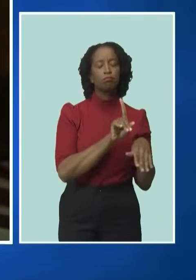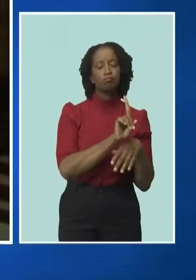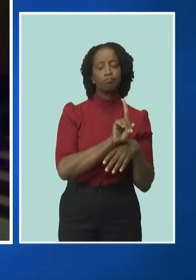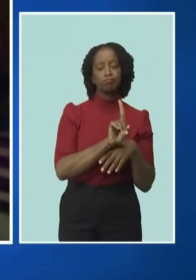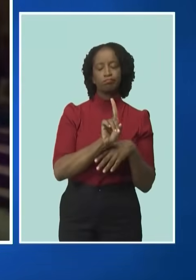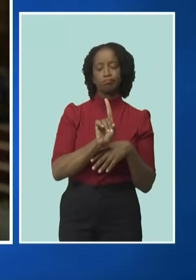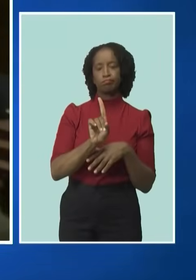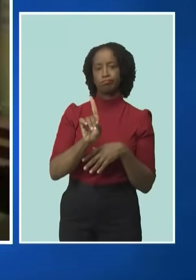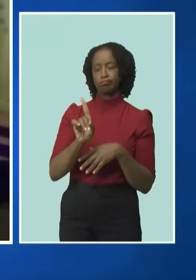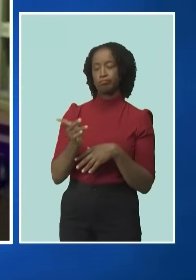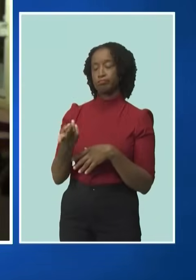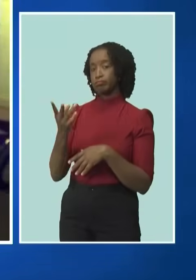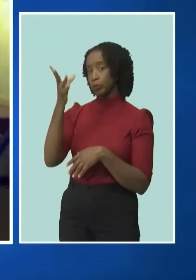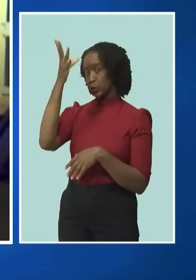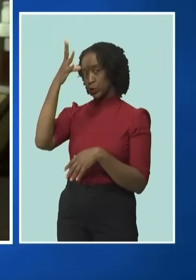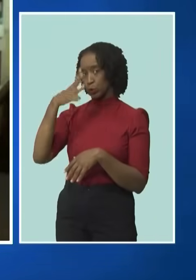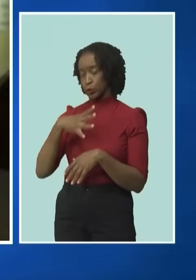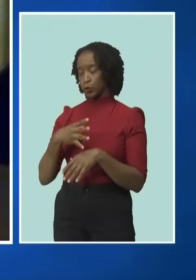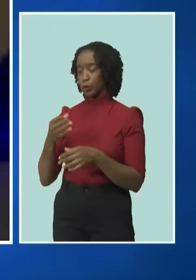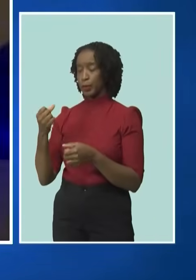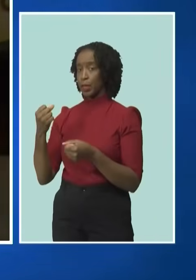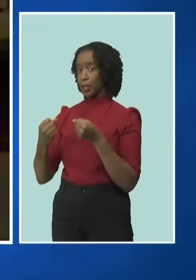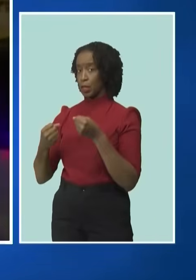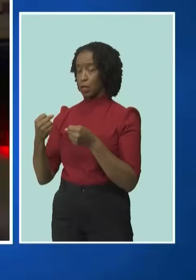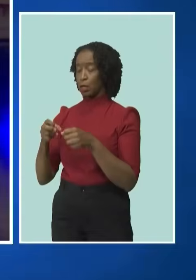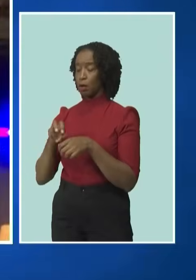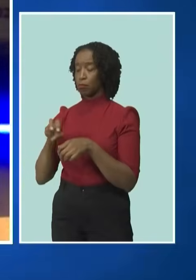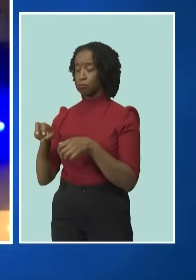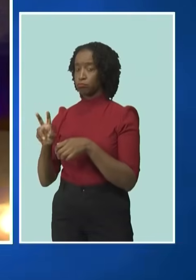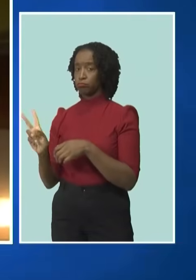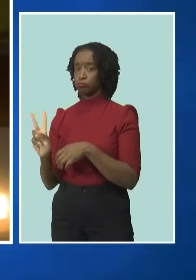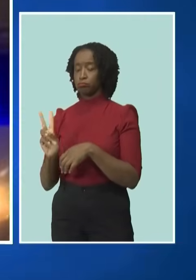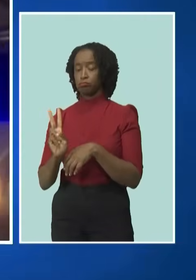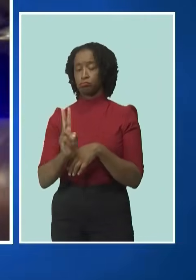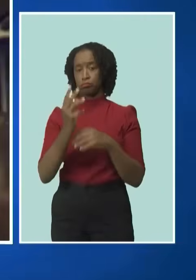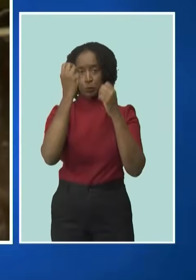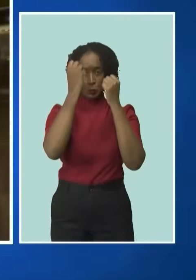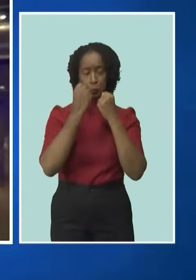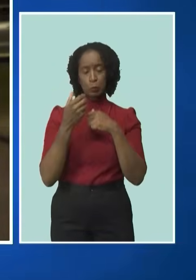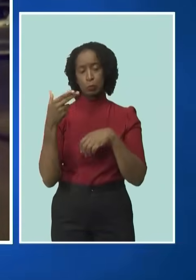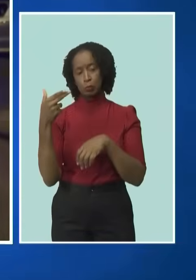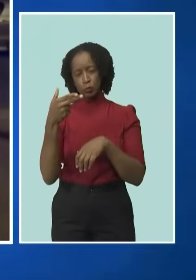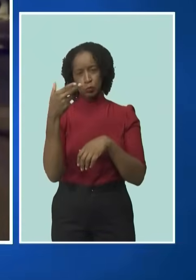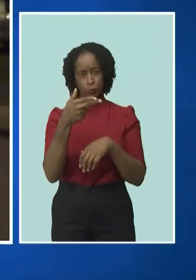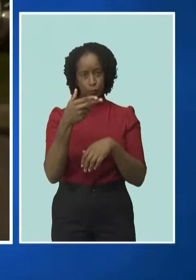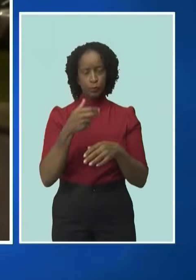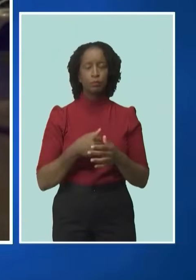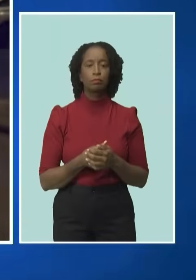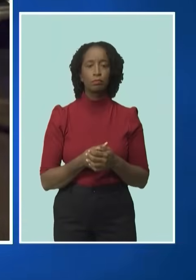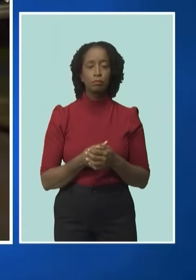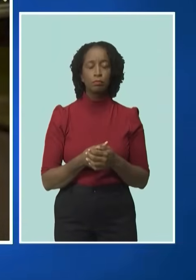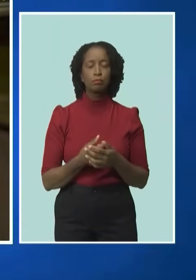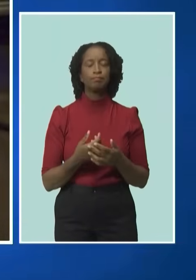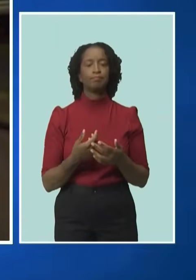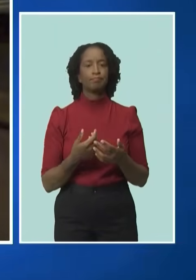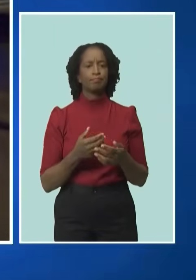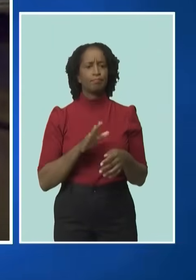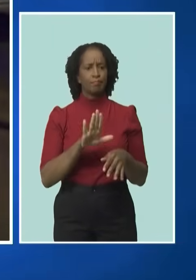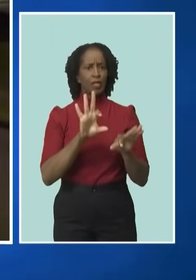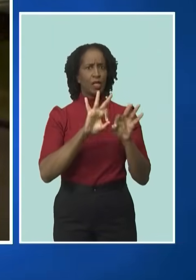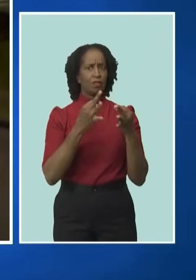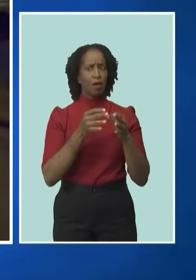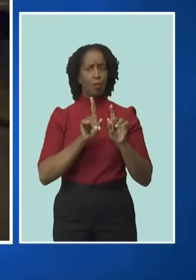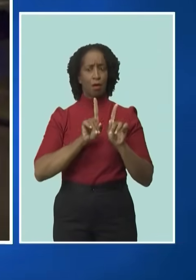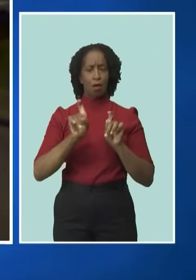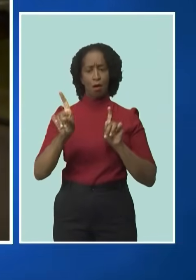two masked men emerged from a vehicle along Bush Hall Main Road and shot him multiple times, causing his family members to